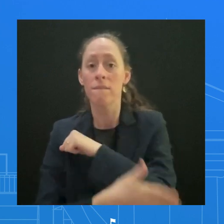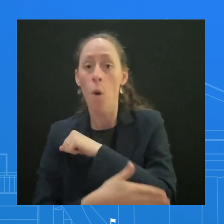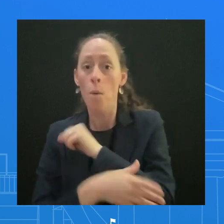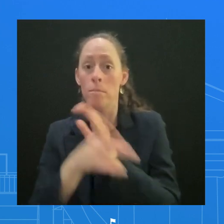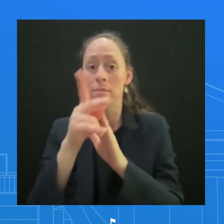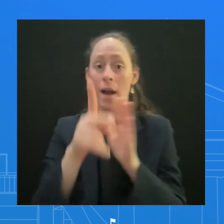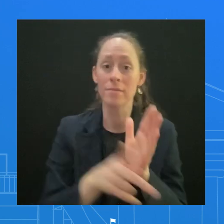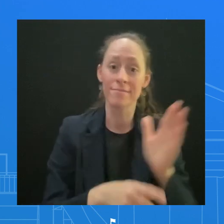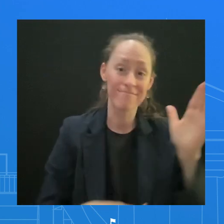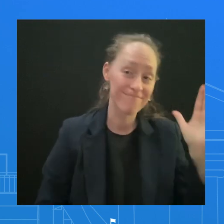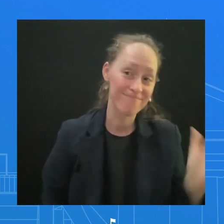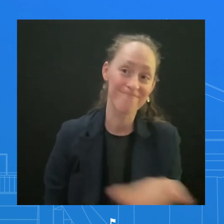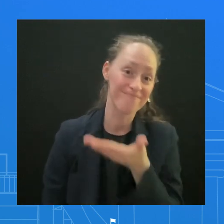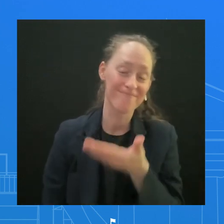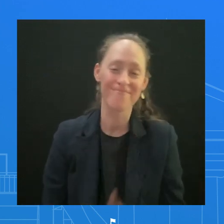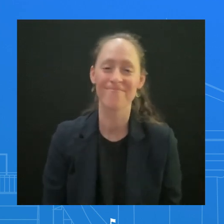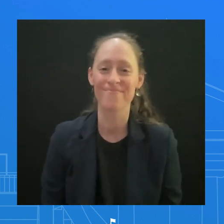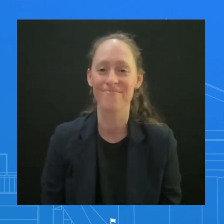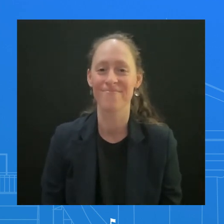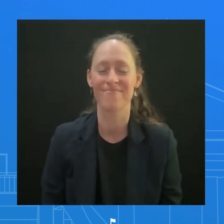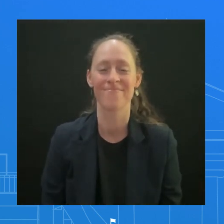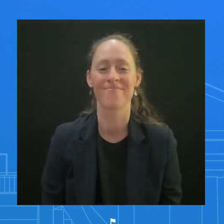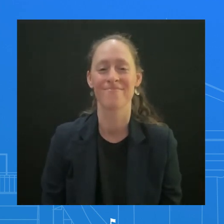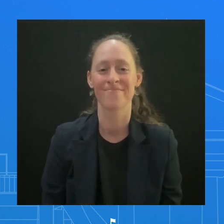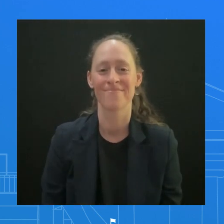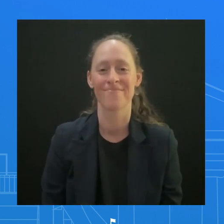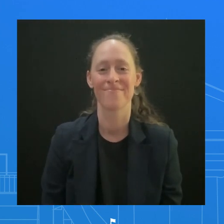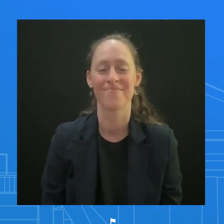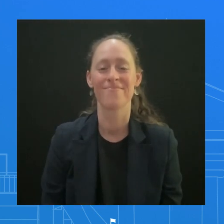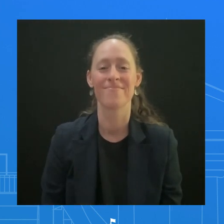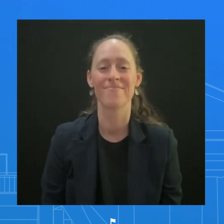yours. Afternoon, everybody.